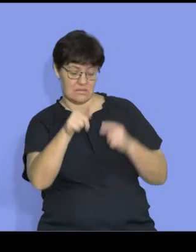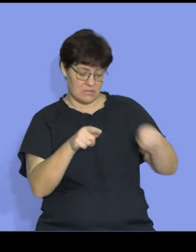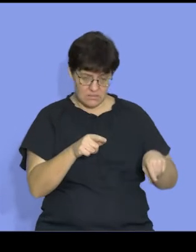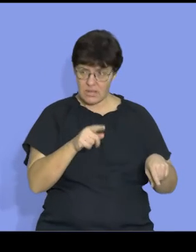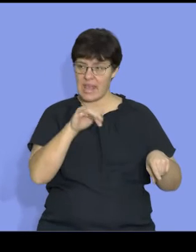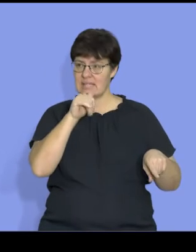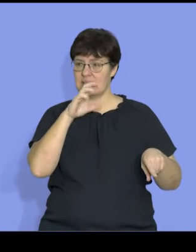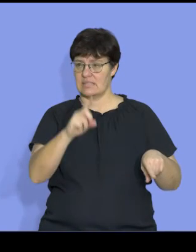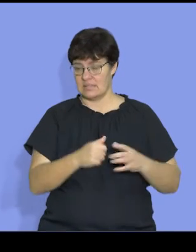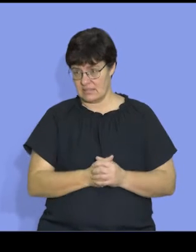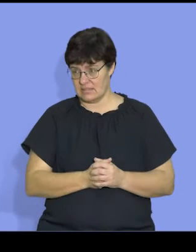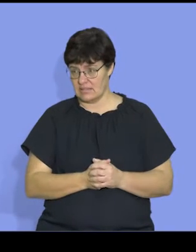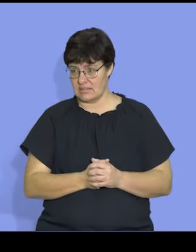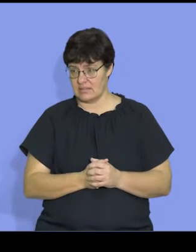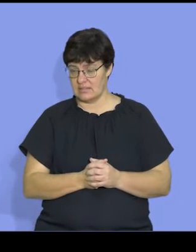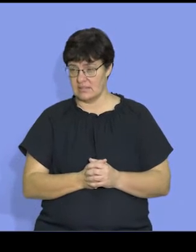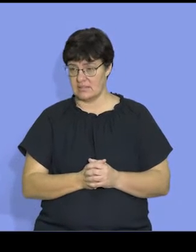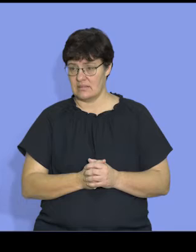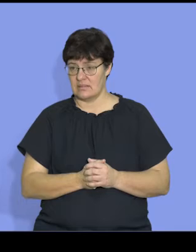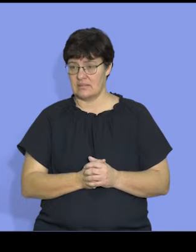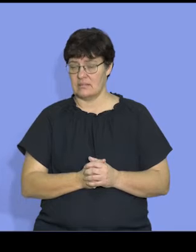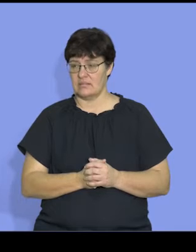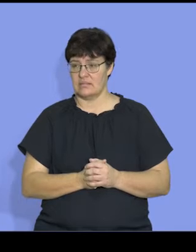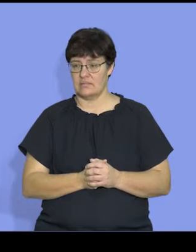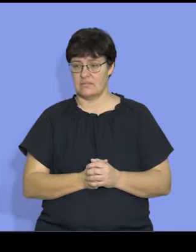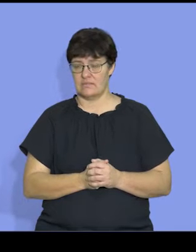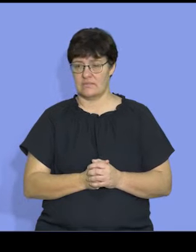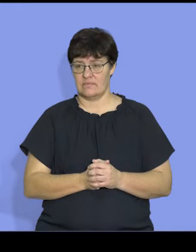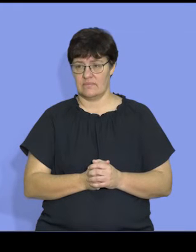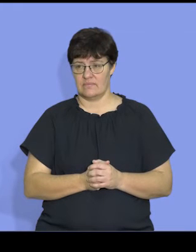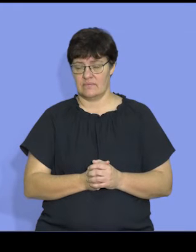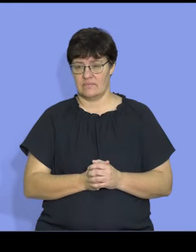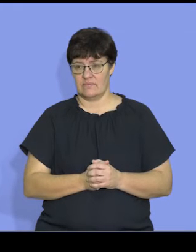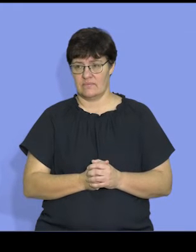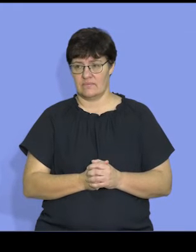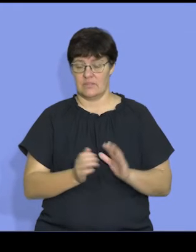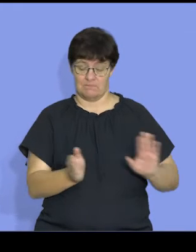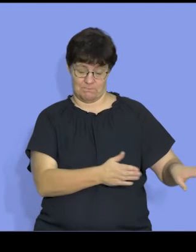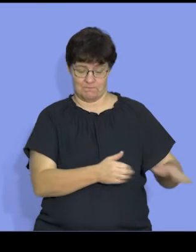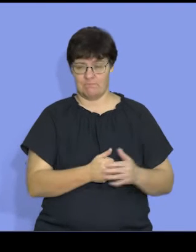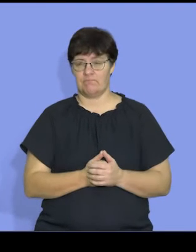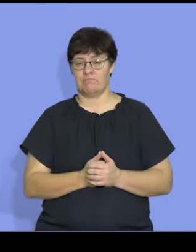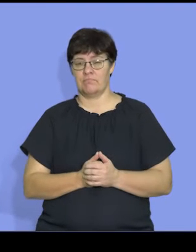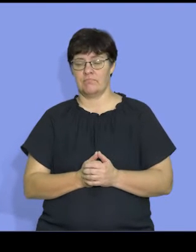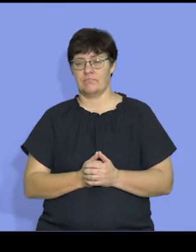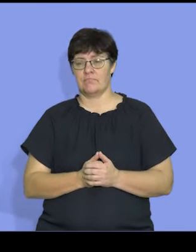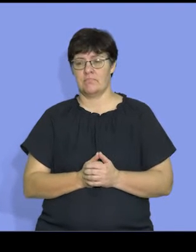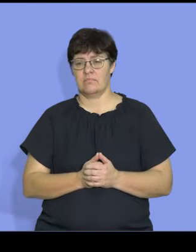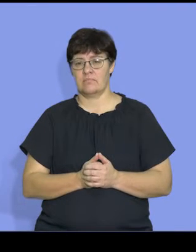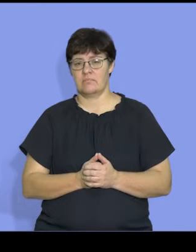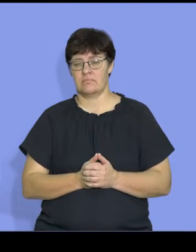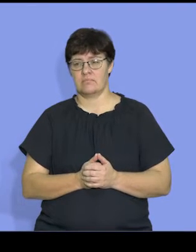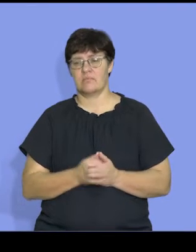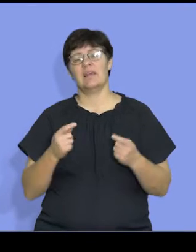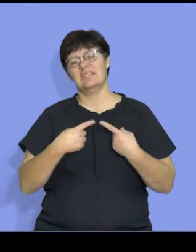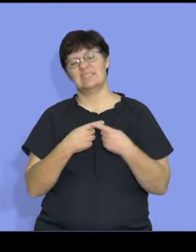acts as an acid. In the other reaction, it acts as a base, right? Okay, now we move on to a